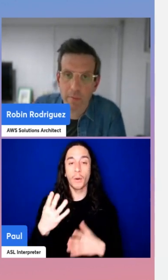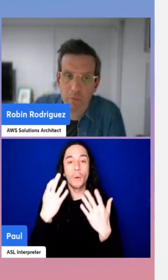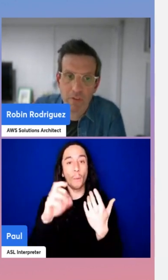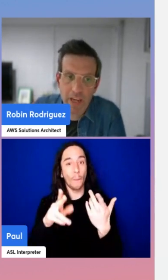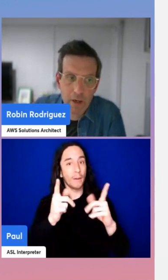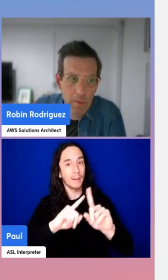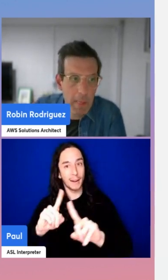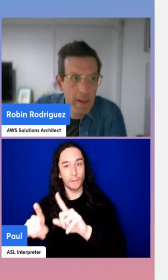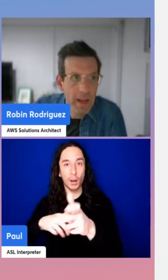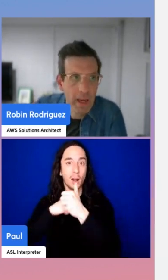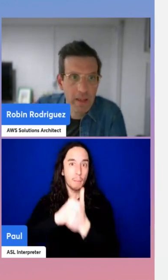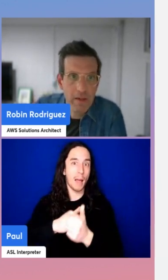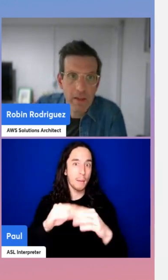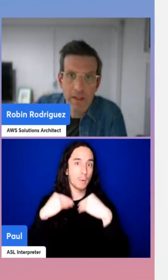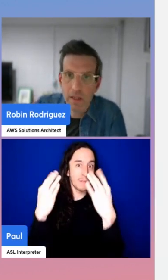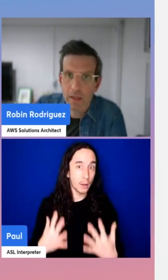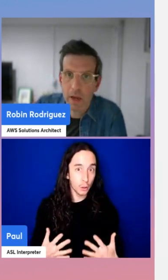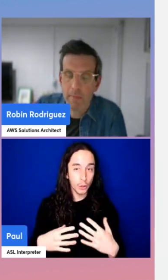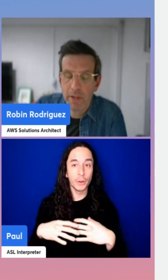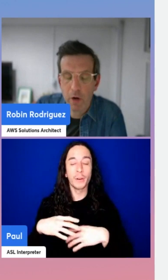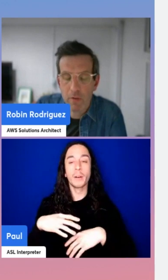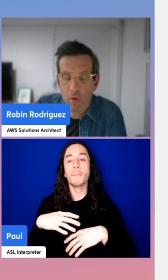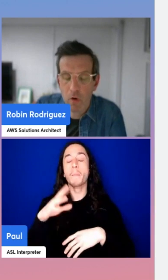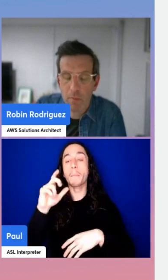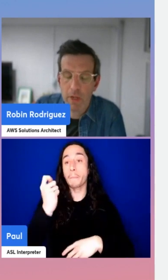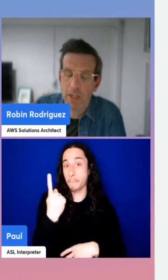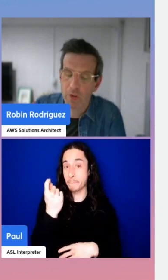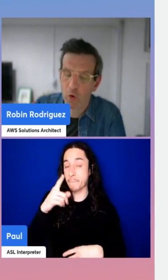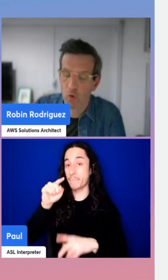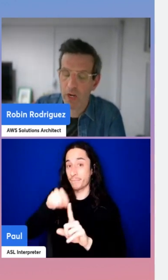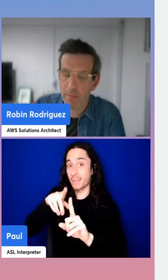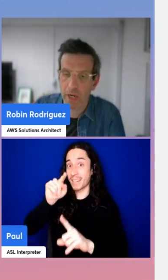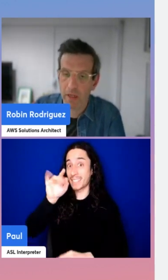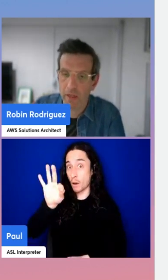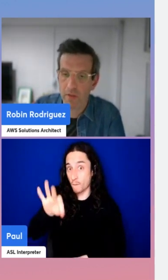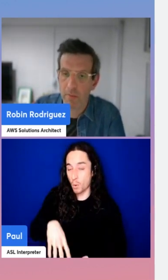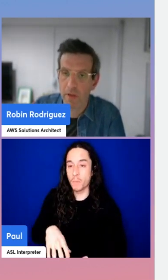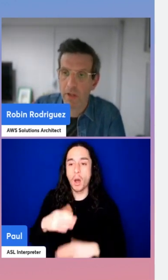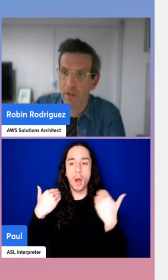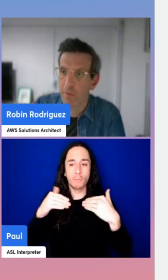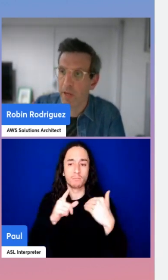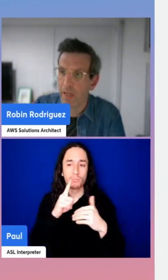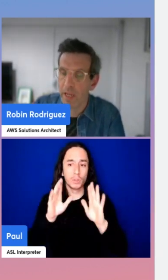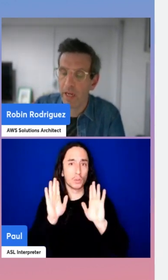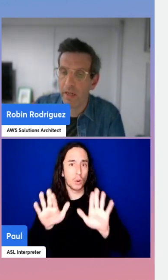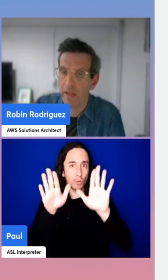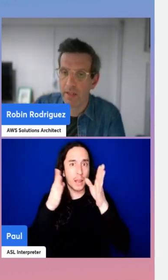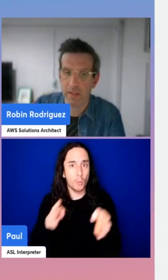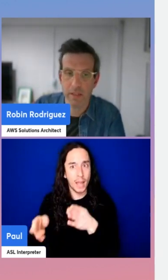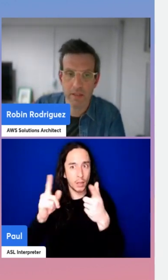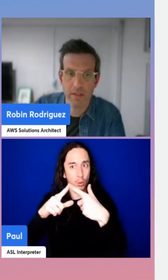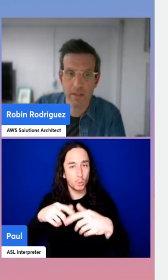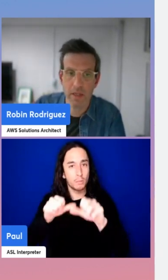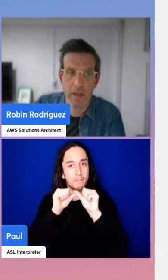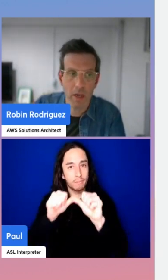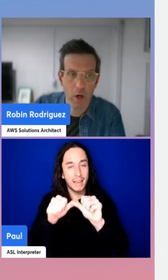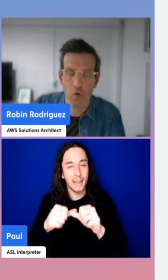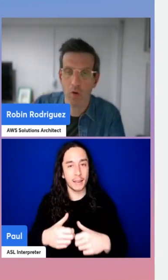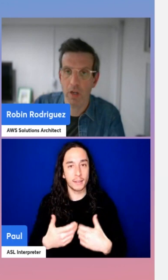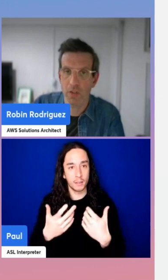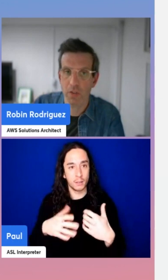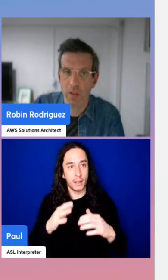compliant provider. And Terraform is a great mechanism to maintain